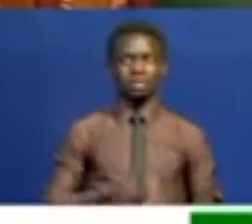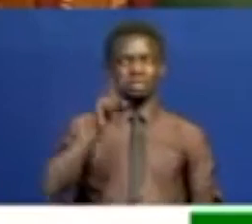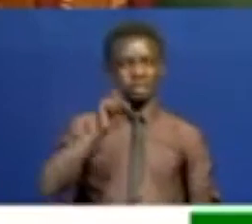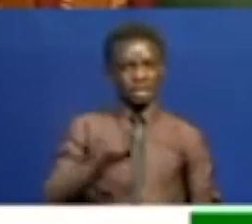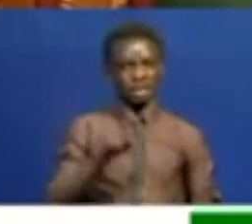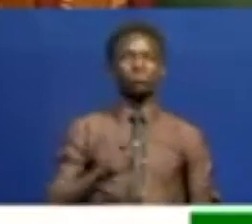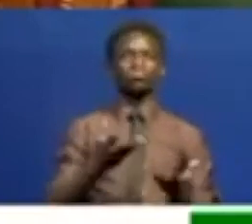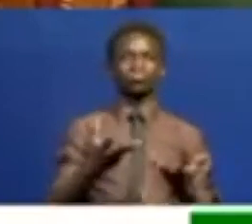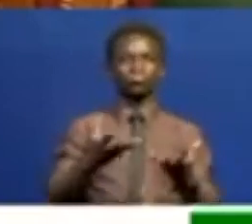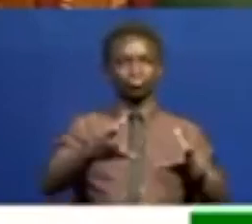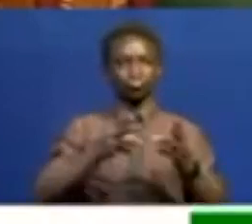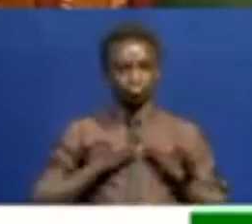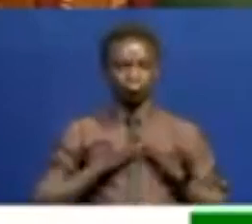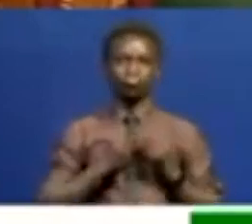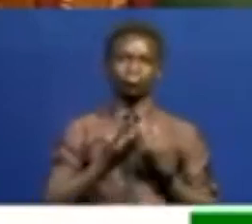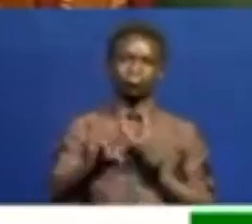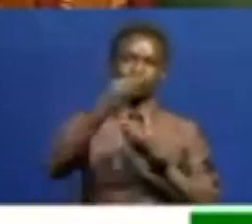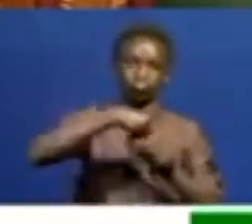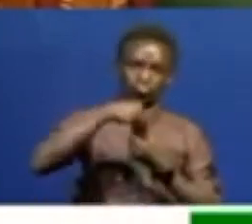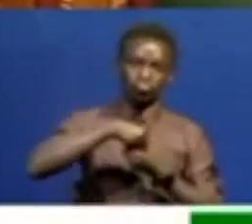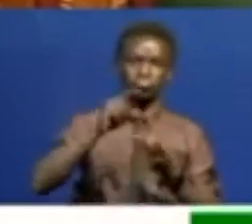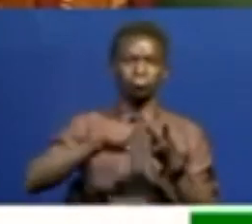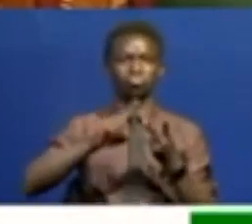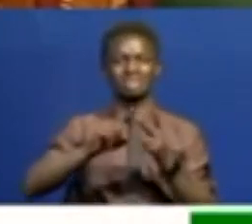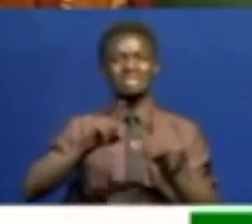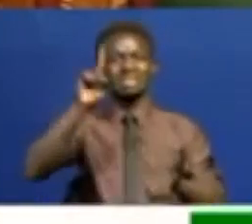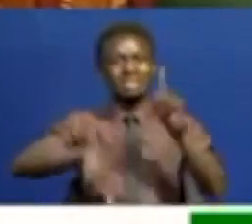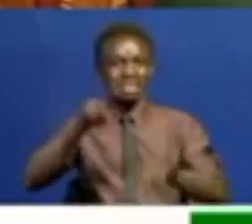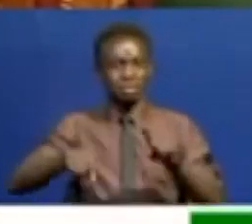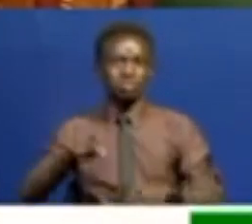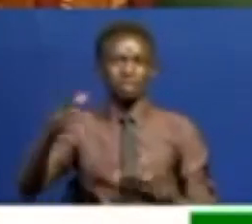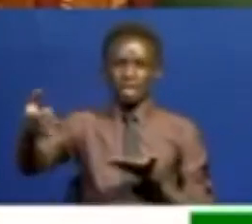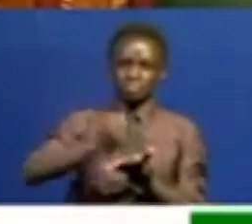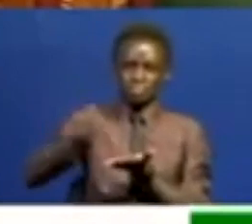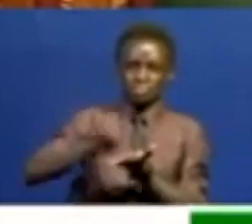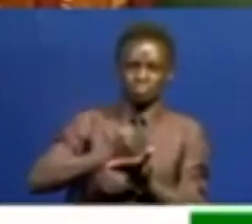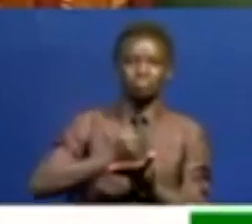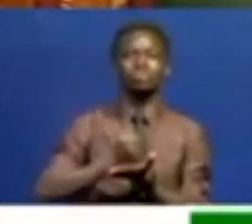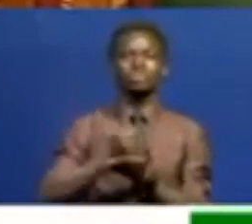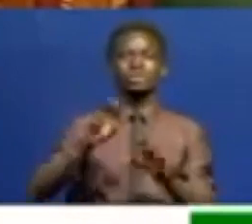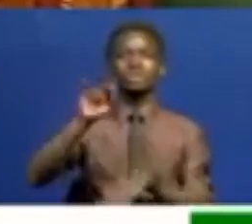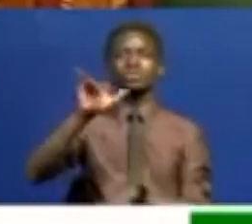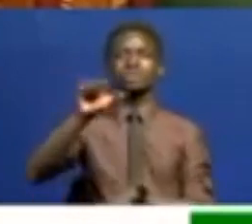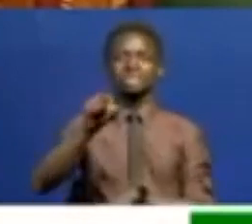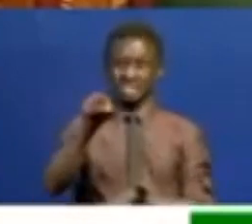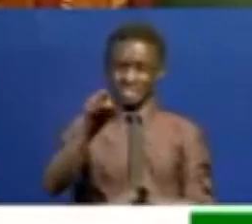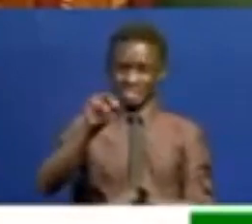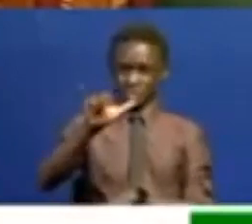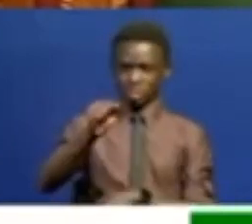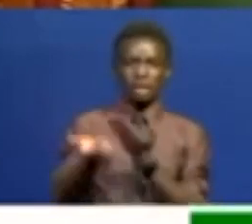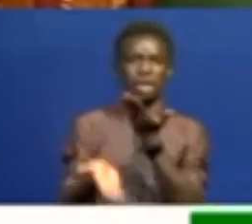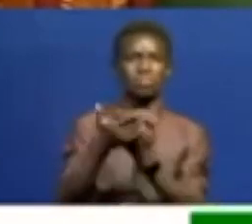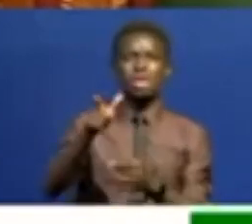inclusion by expanding enrollment in the National Youth Service as an agency to capture young